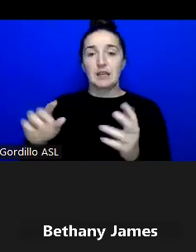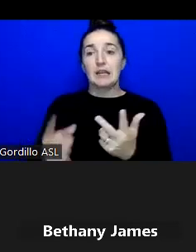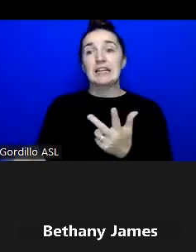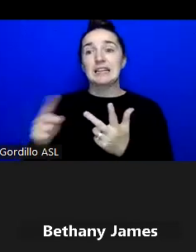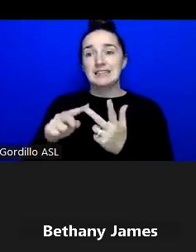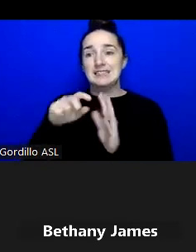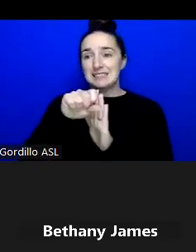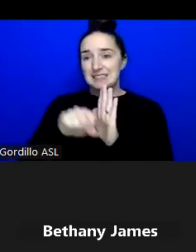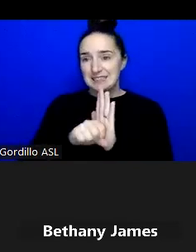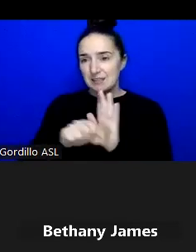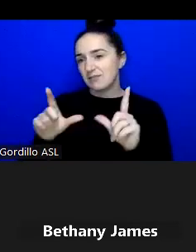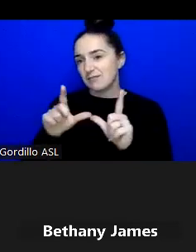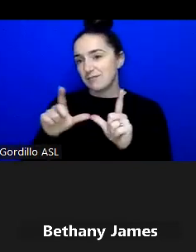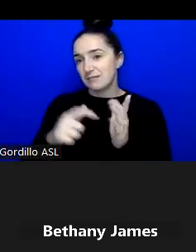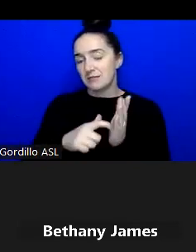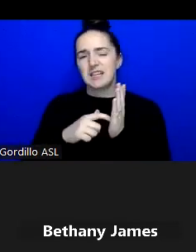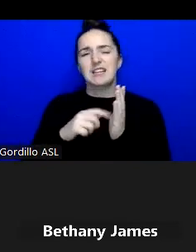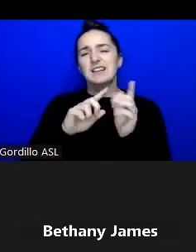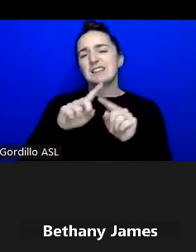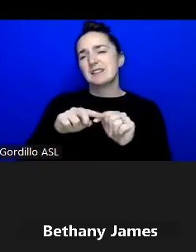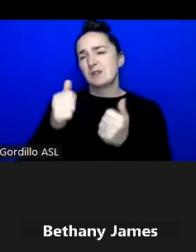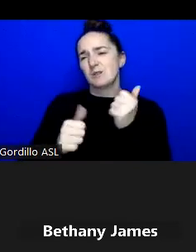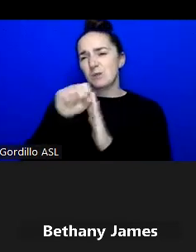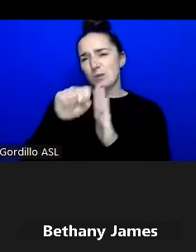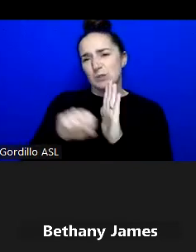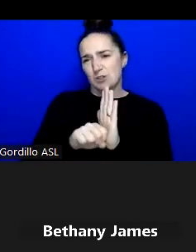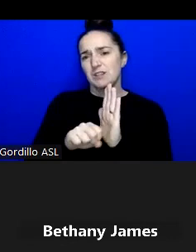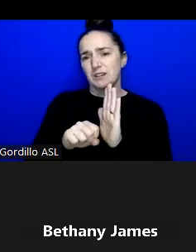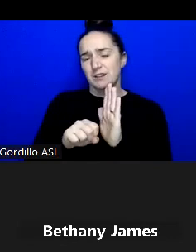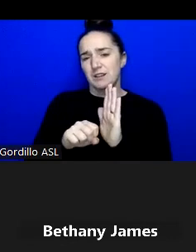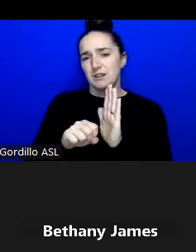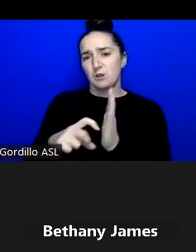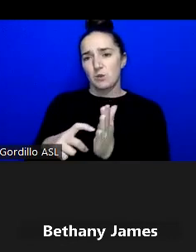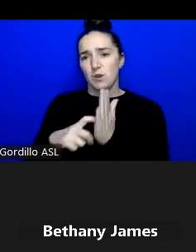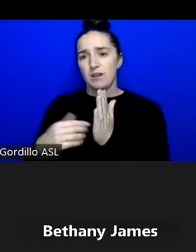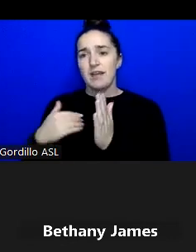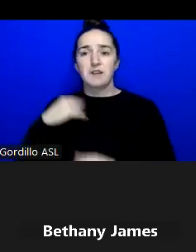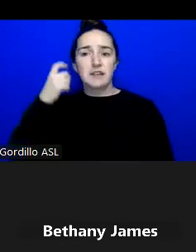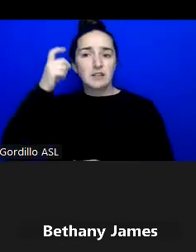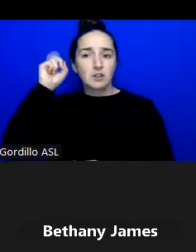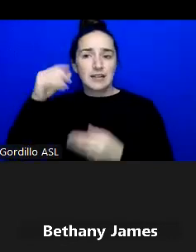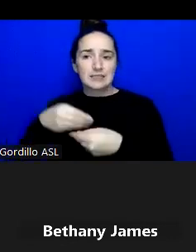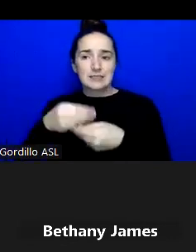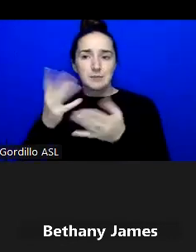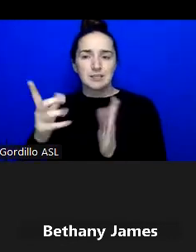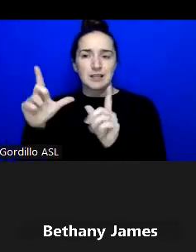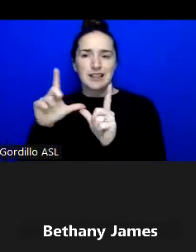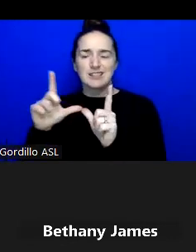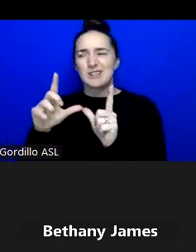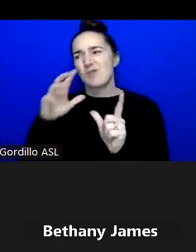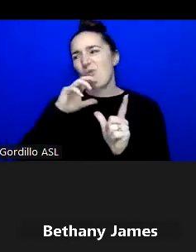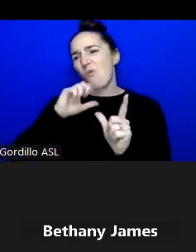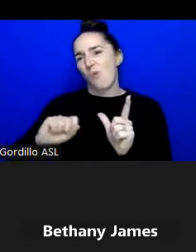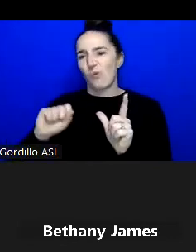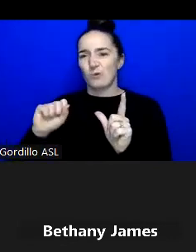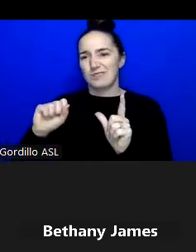have other requirements. Sometimes they have to, or they require that people have a hearing aid dispensing license, which is kind of an old school thing that,